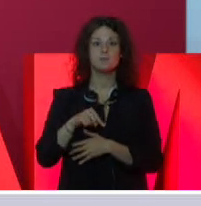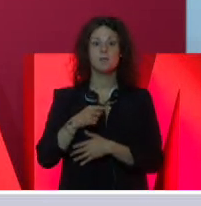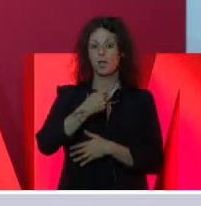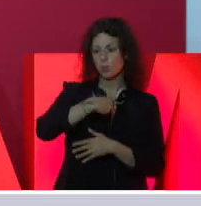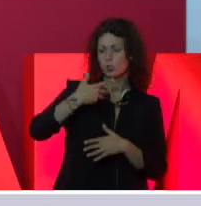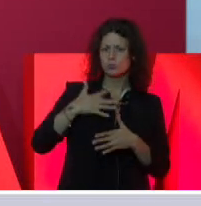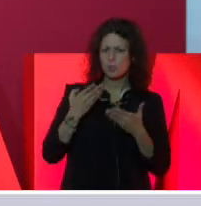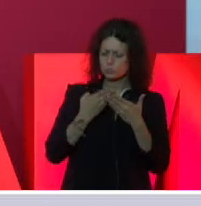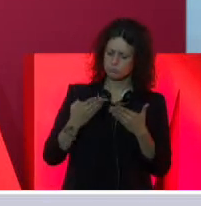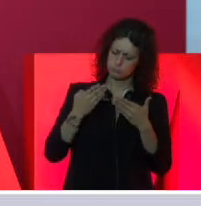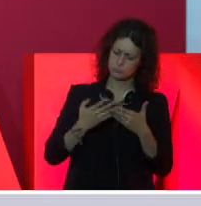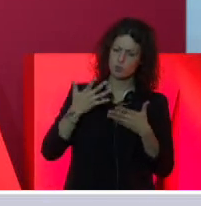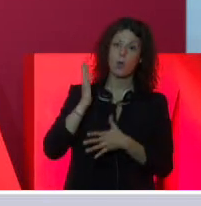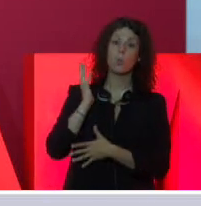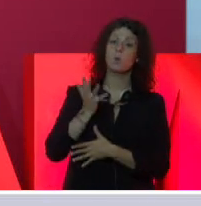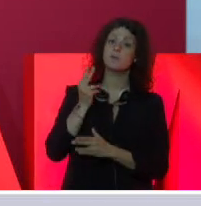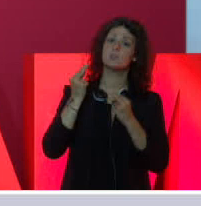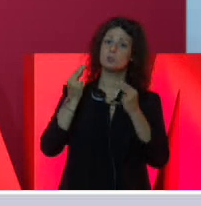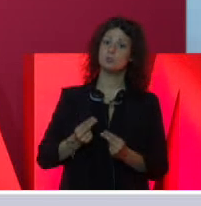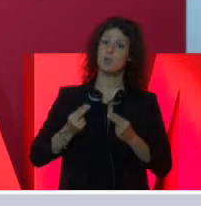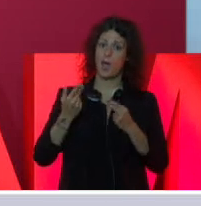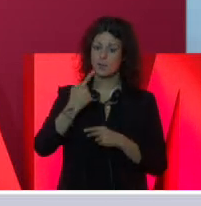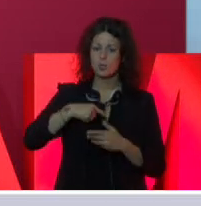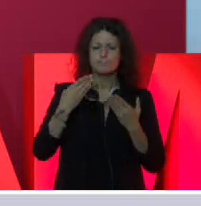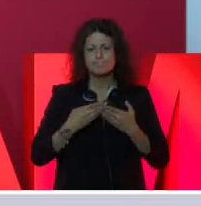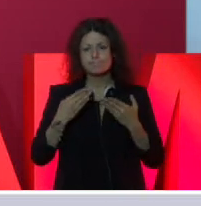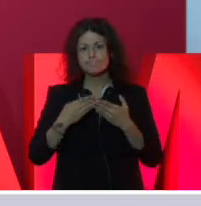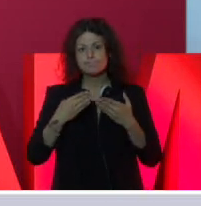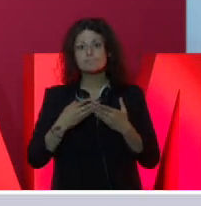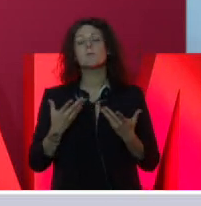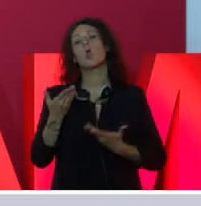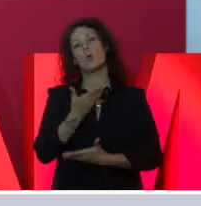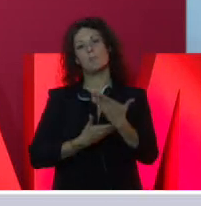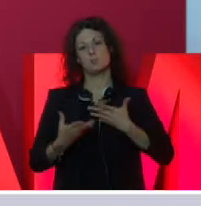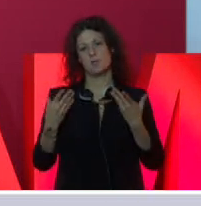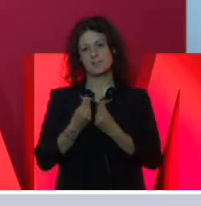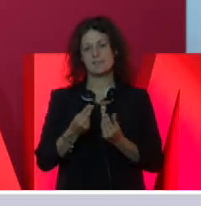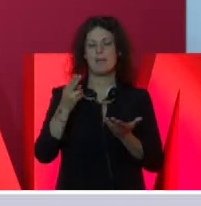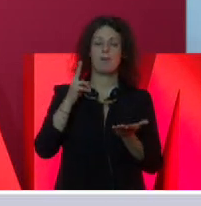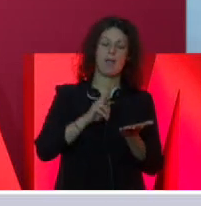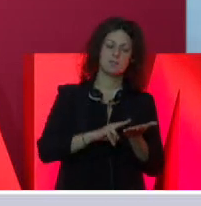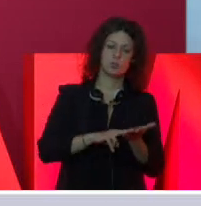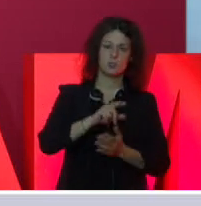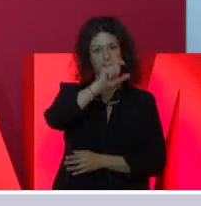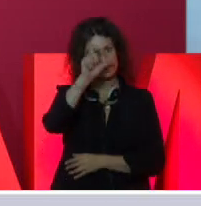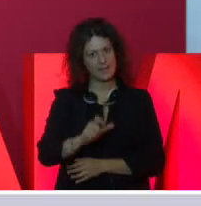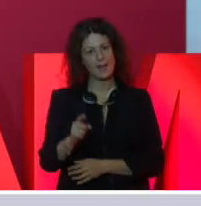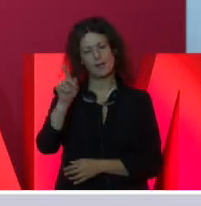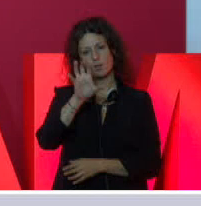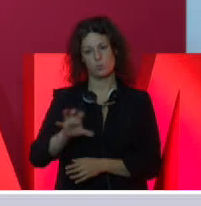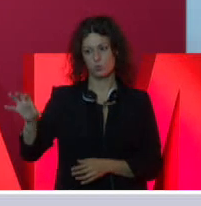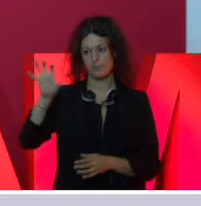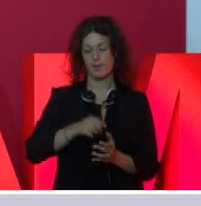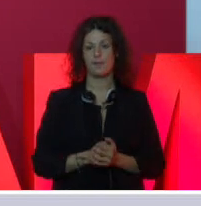them for 15 years in cooperation with some insurance institutions in Italy and abroad.